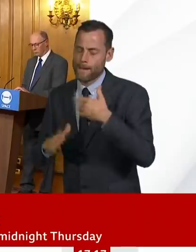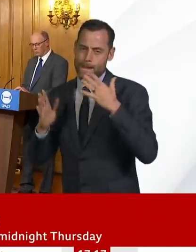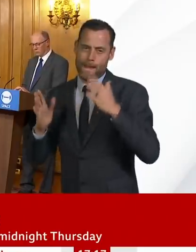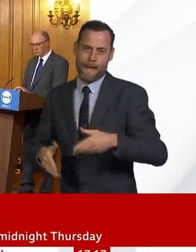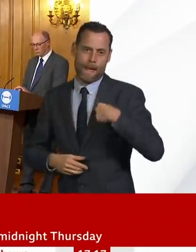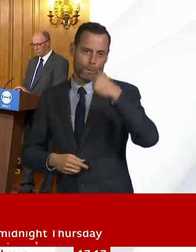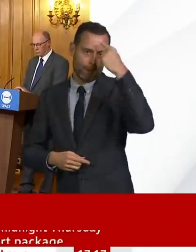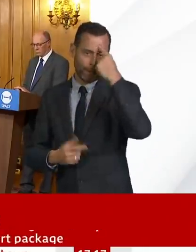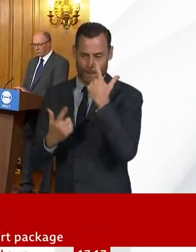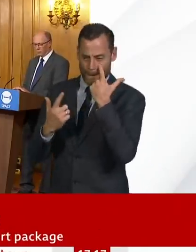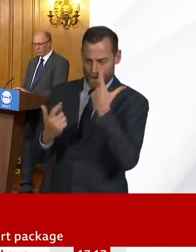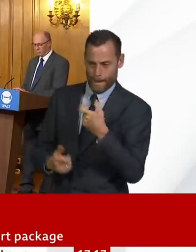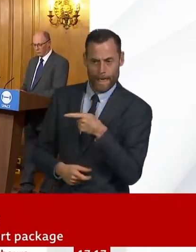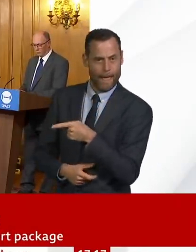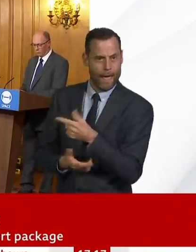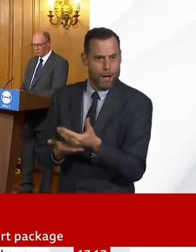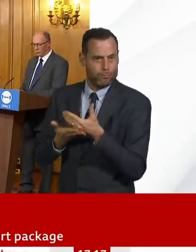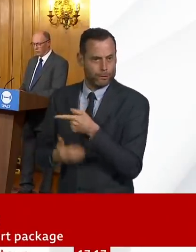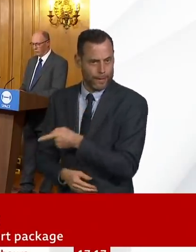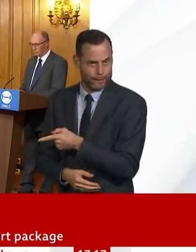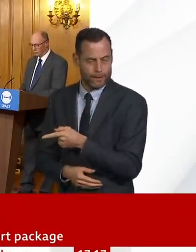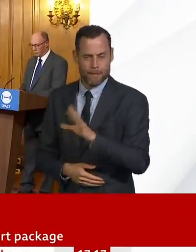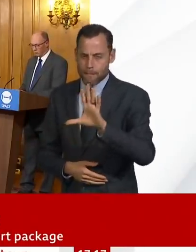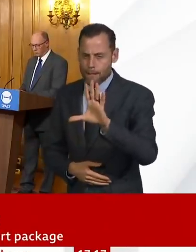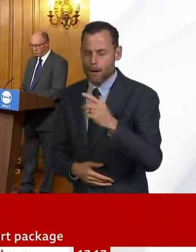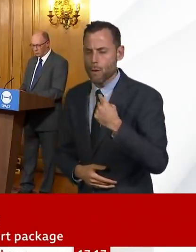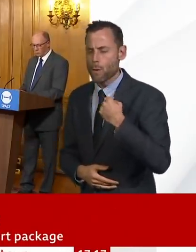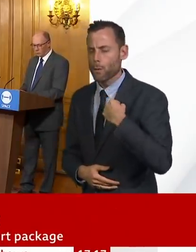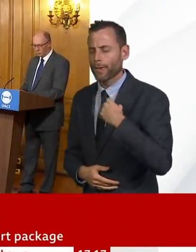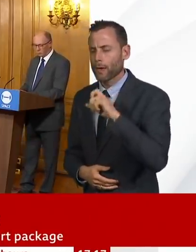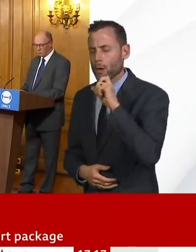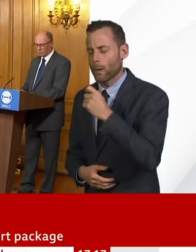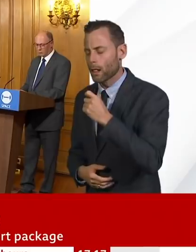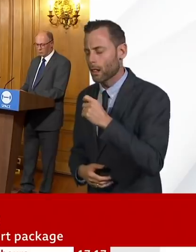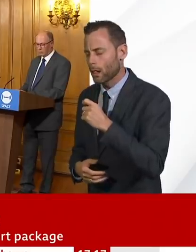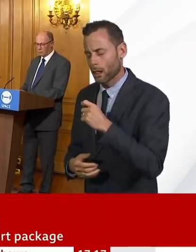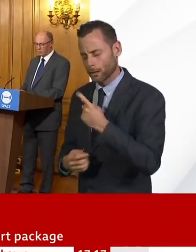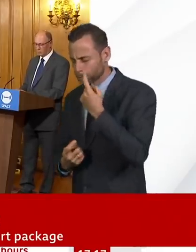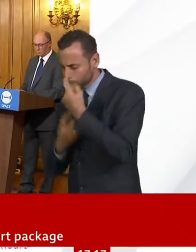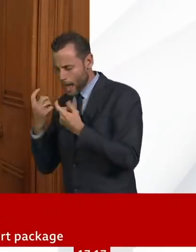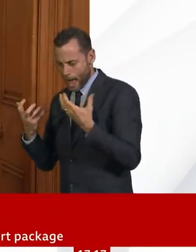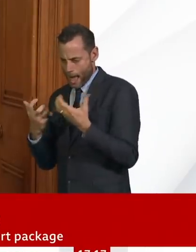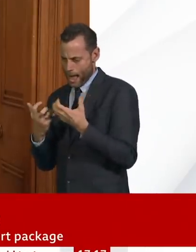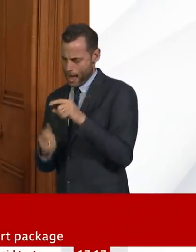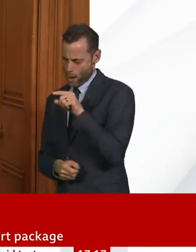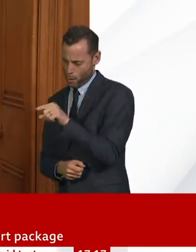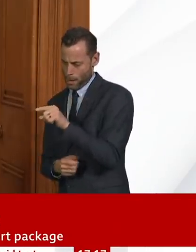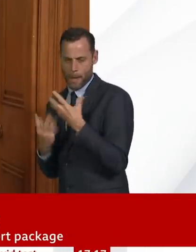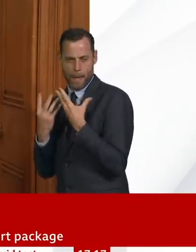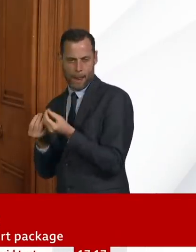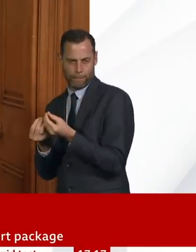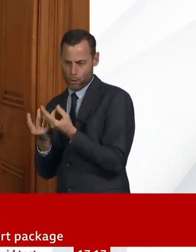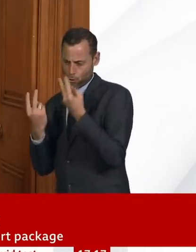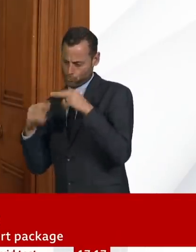visitors. But we are certainly looking at what we can do to review the circumstances that